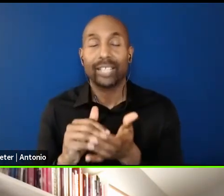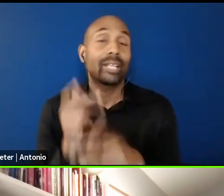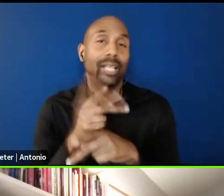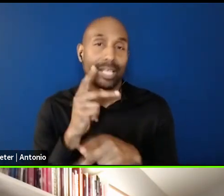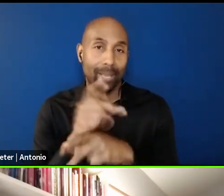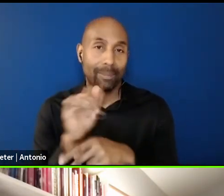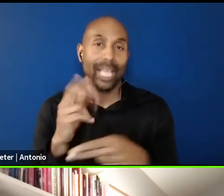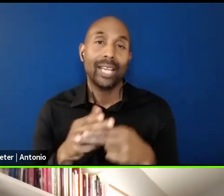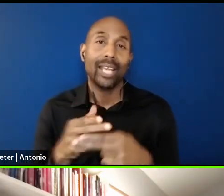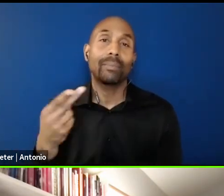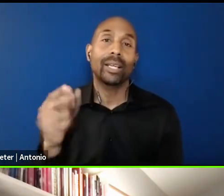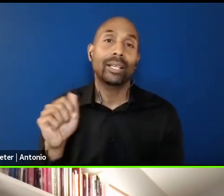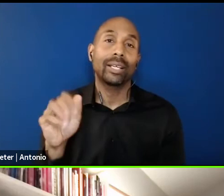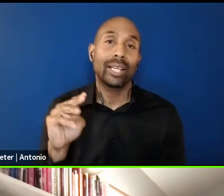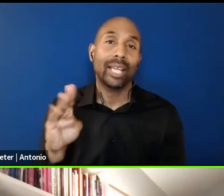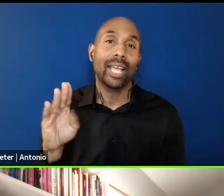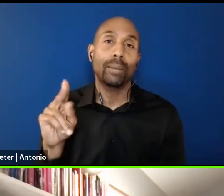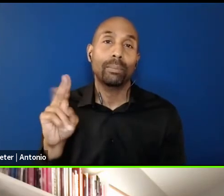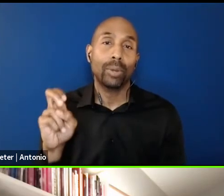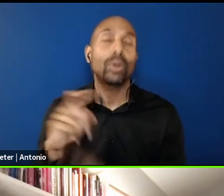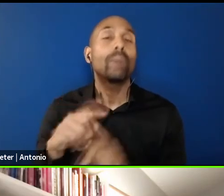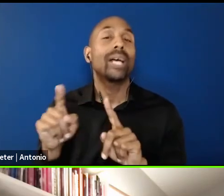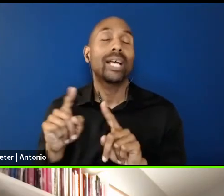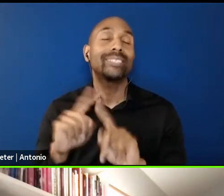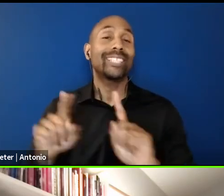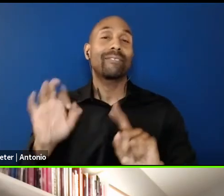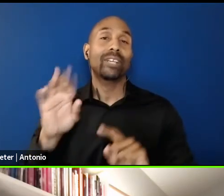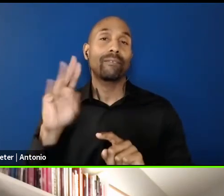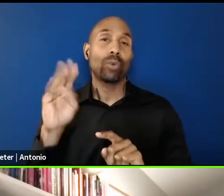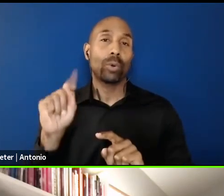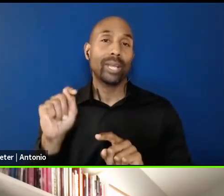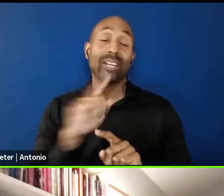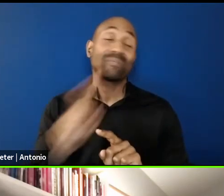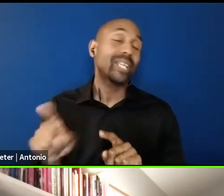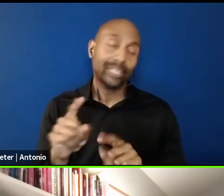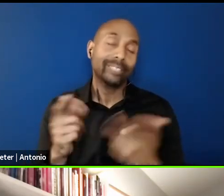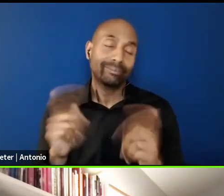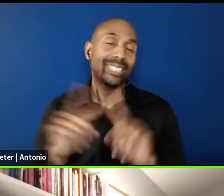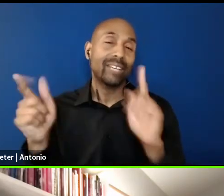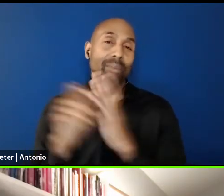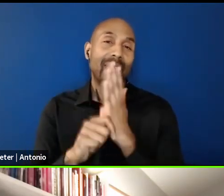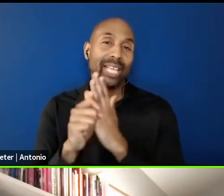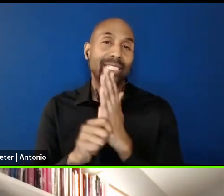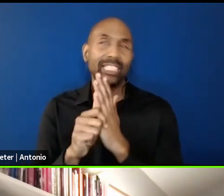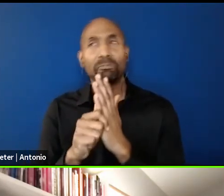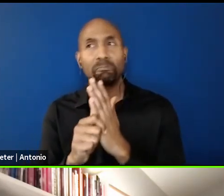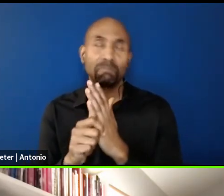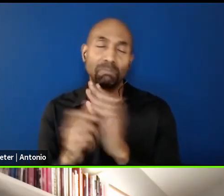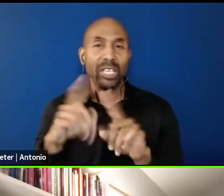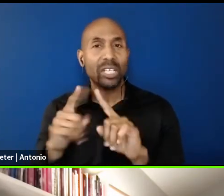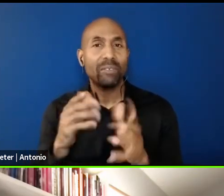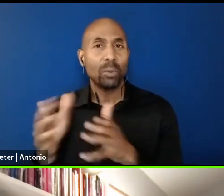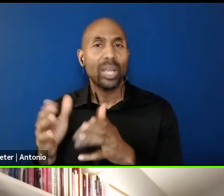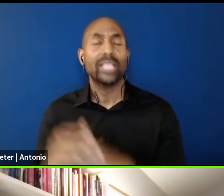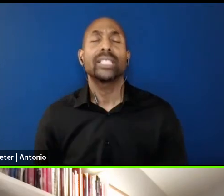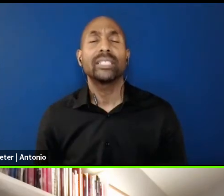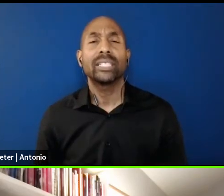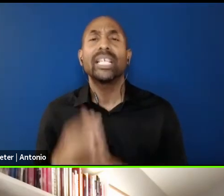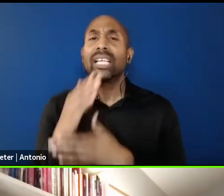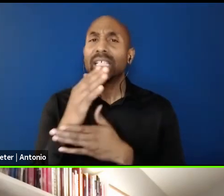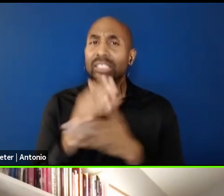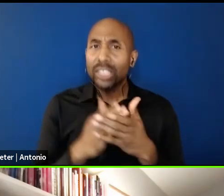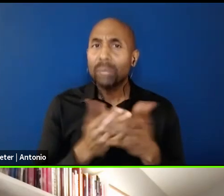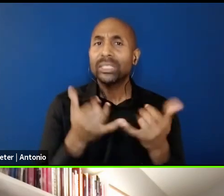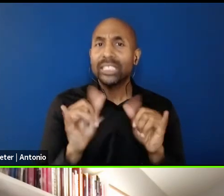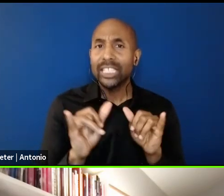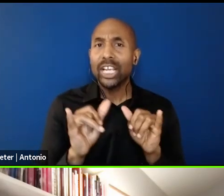Hambone, different format, and really a different magazine in some ways, but some strains connecting